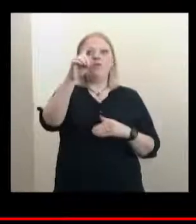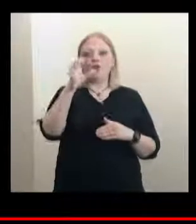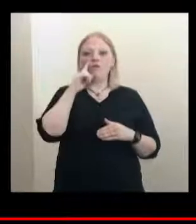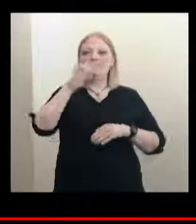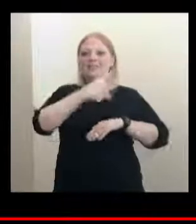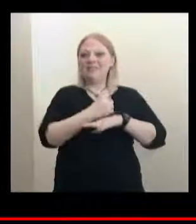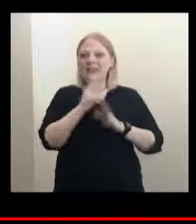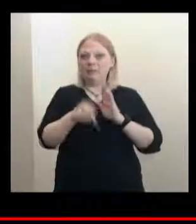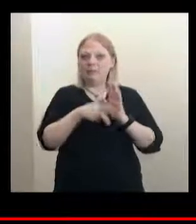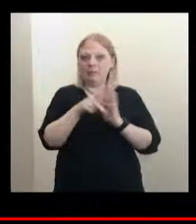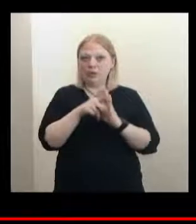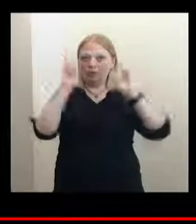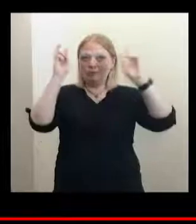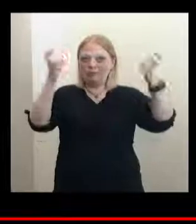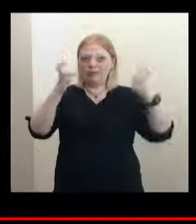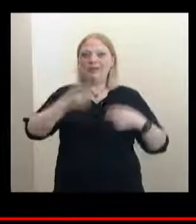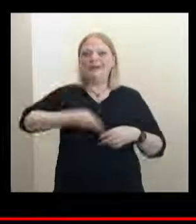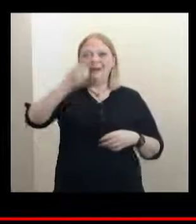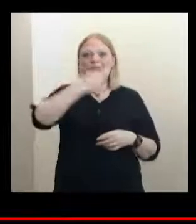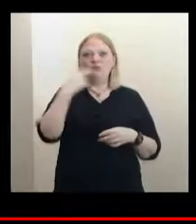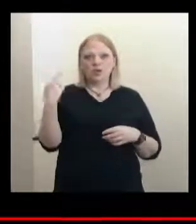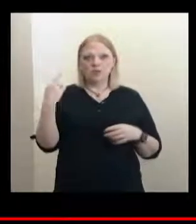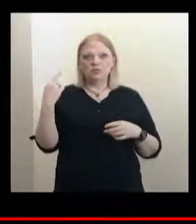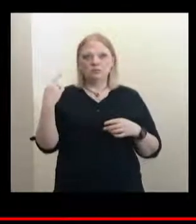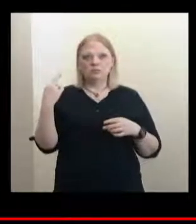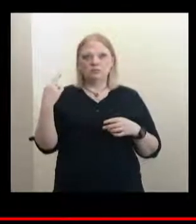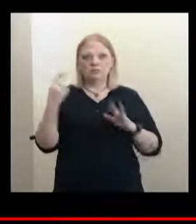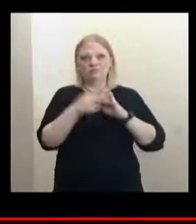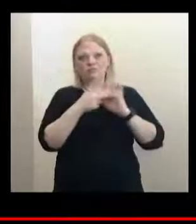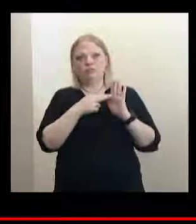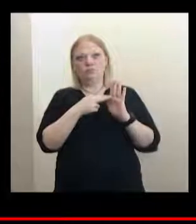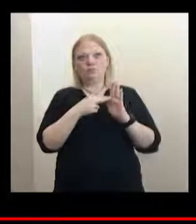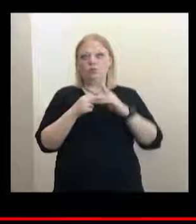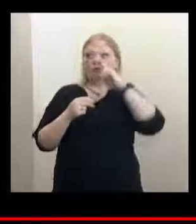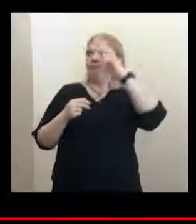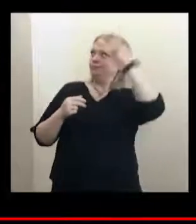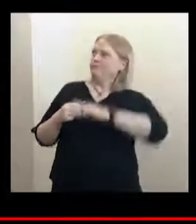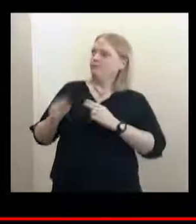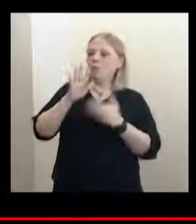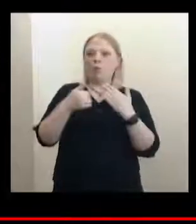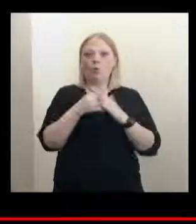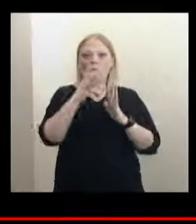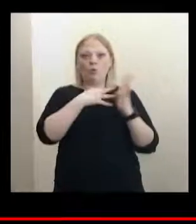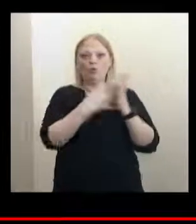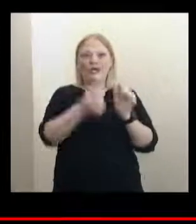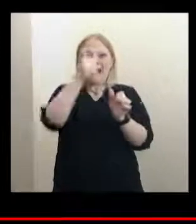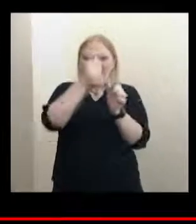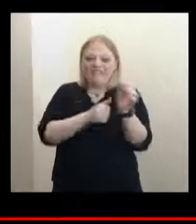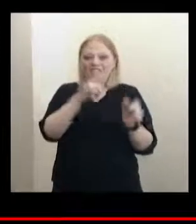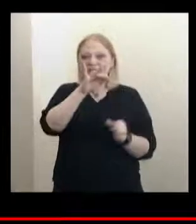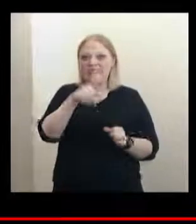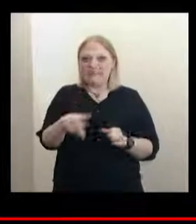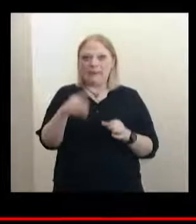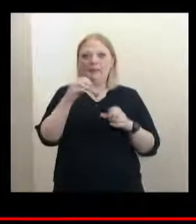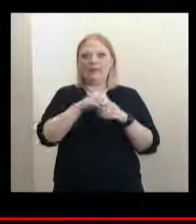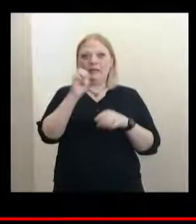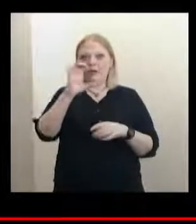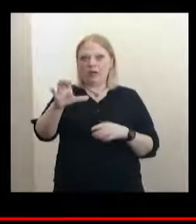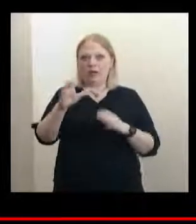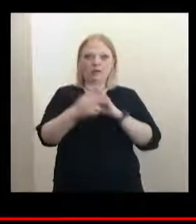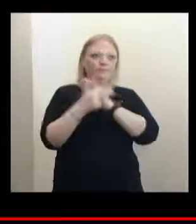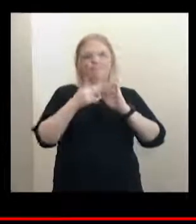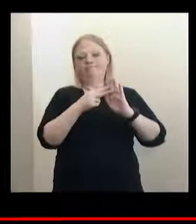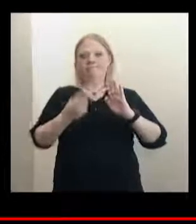is considered high risk of transmission. And I looked at the entire chart. Every zip code in Erie County was listed as a high risk